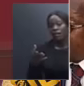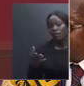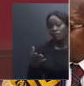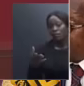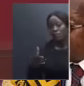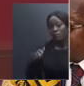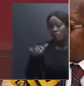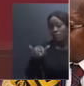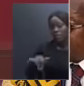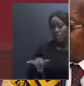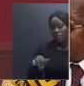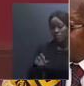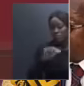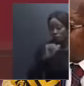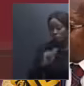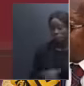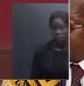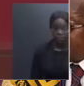aware of.